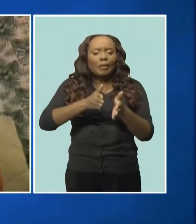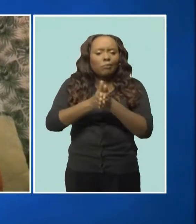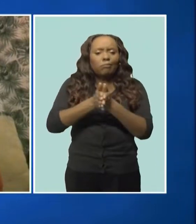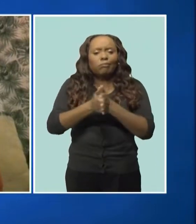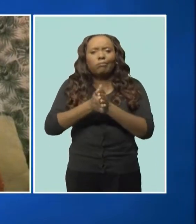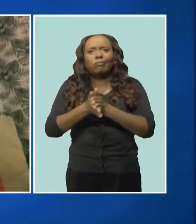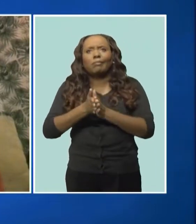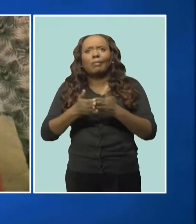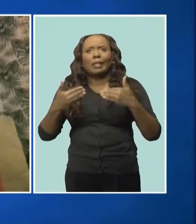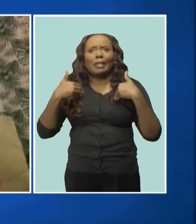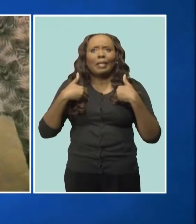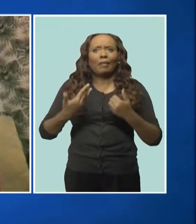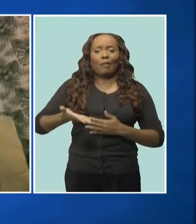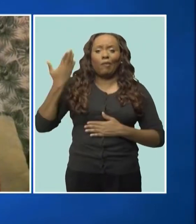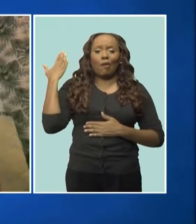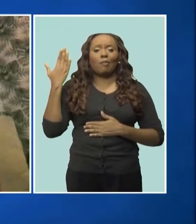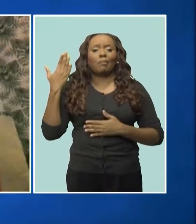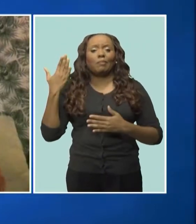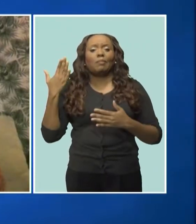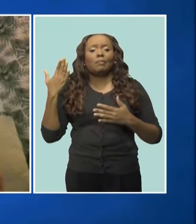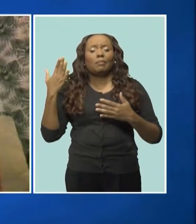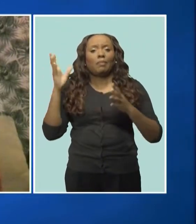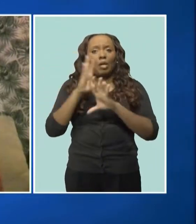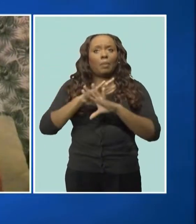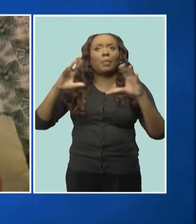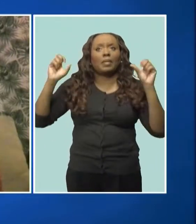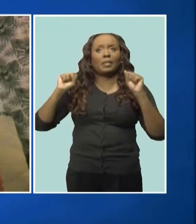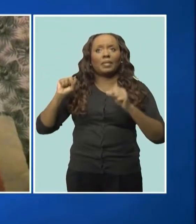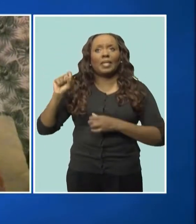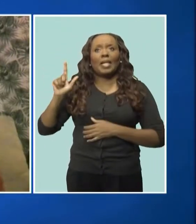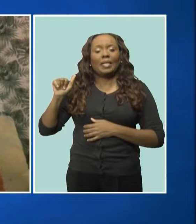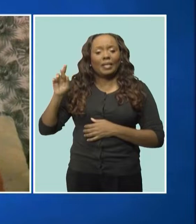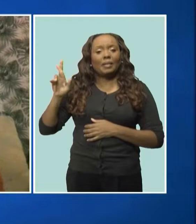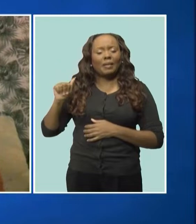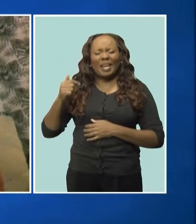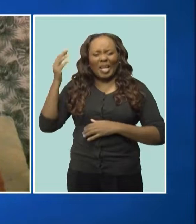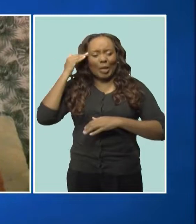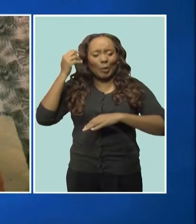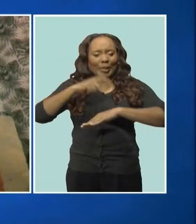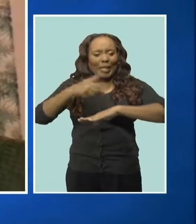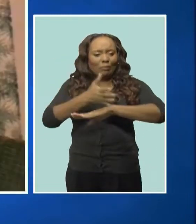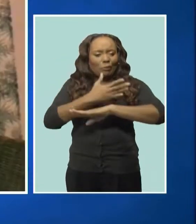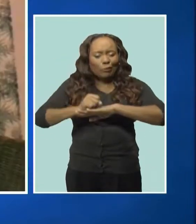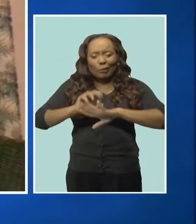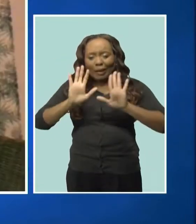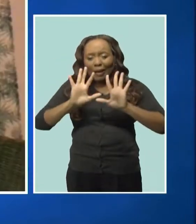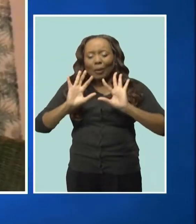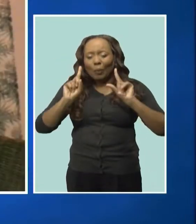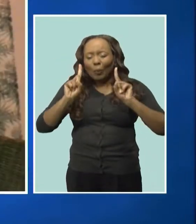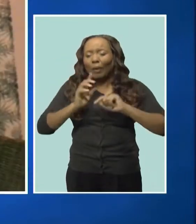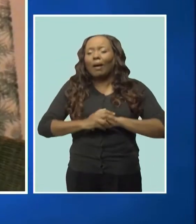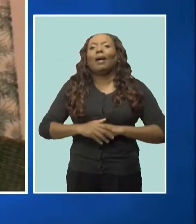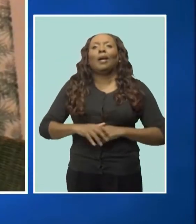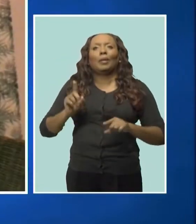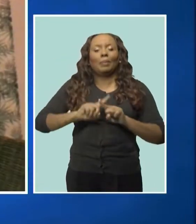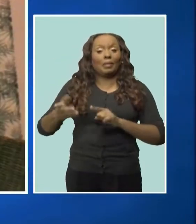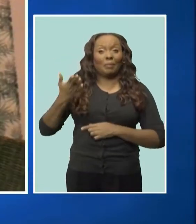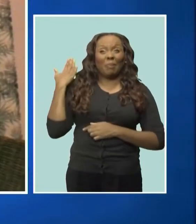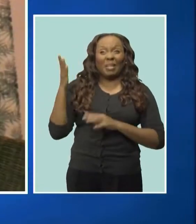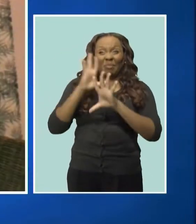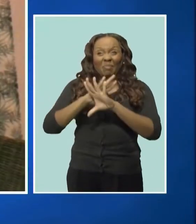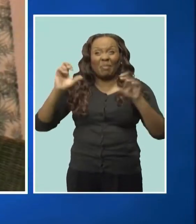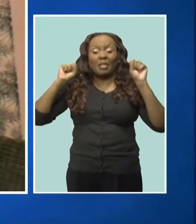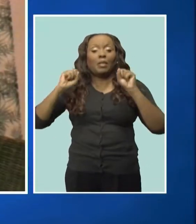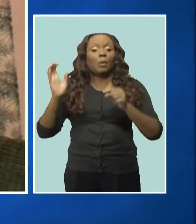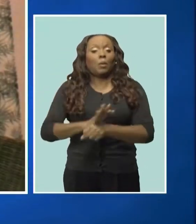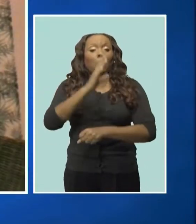former President Ellen Johnson Sirleaf. I know time is running out, but I need to say that this former president has won the